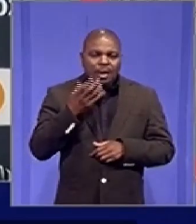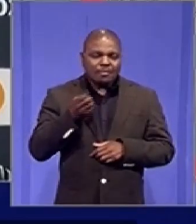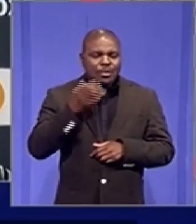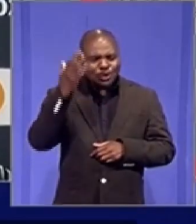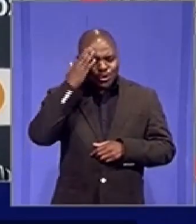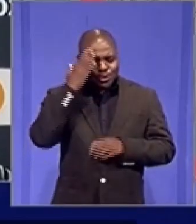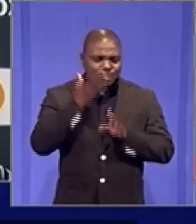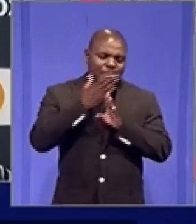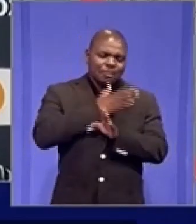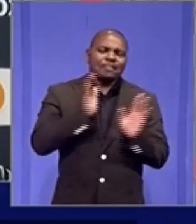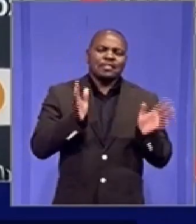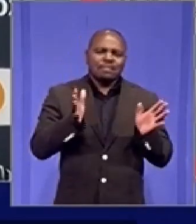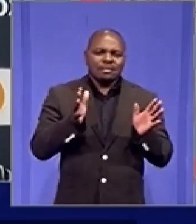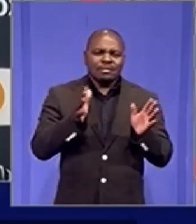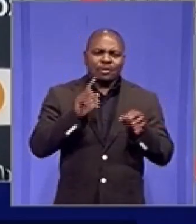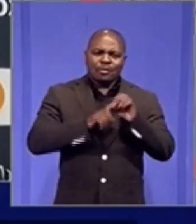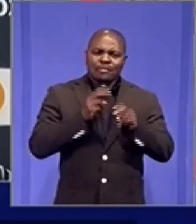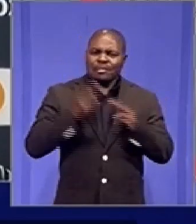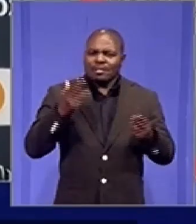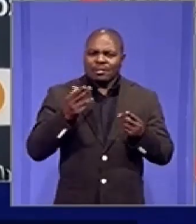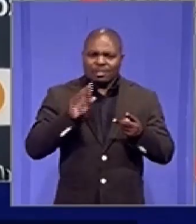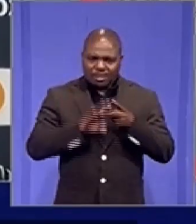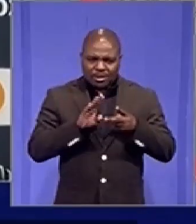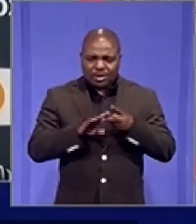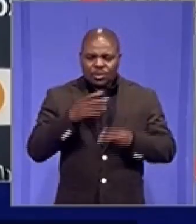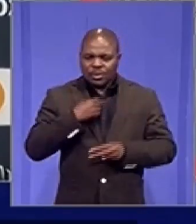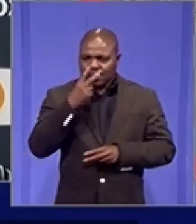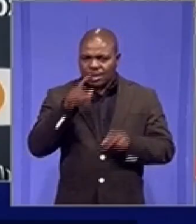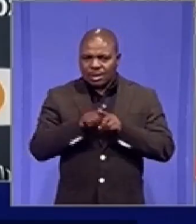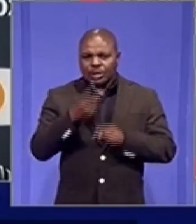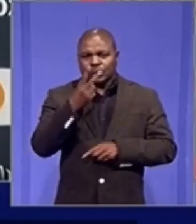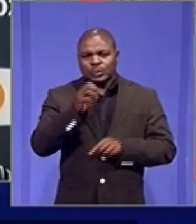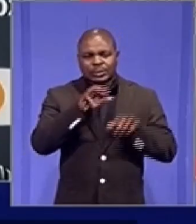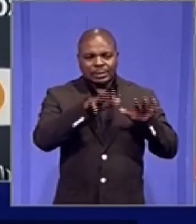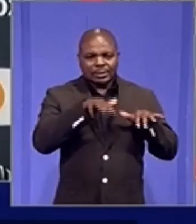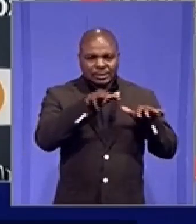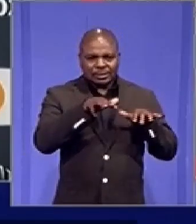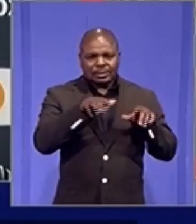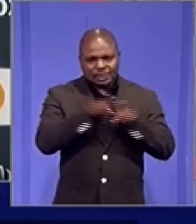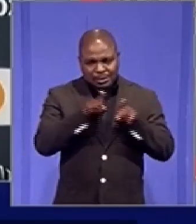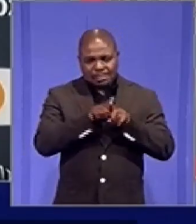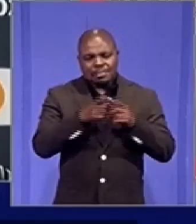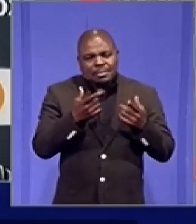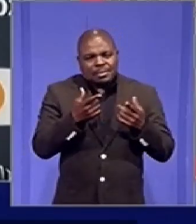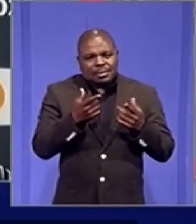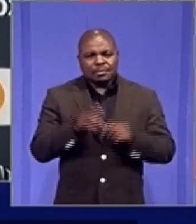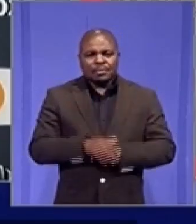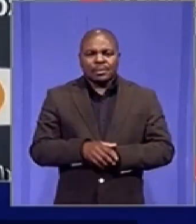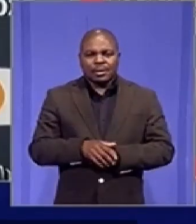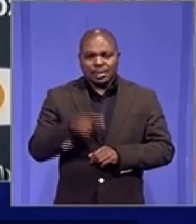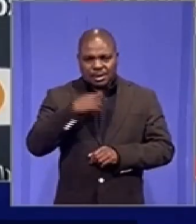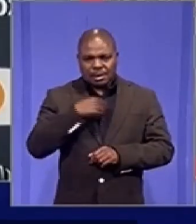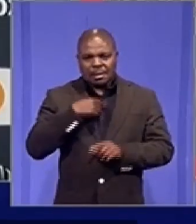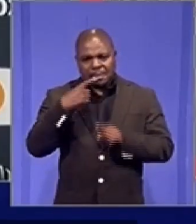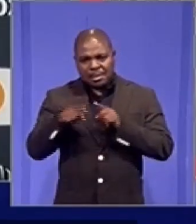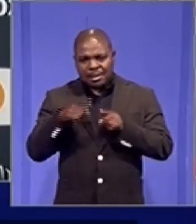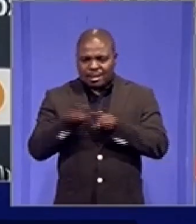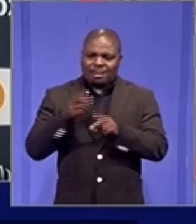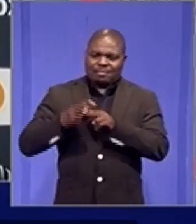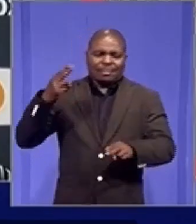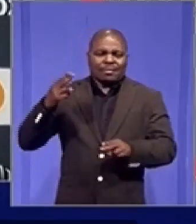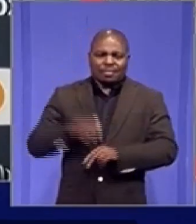We've been there before. More especially also, you look at in 2019, losing against the All Blacks. And then every game that we played, it was like a